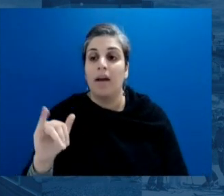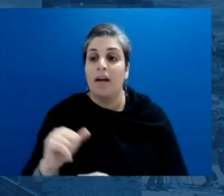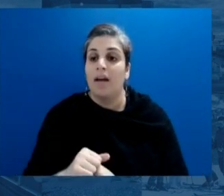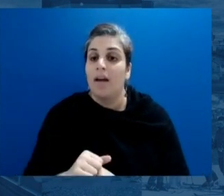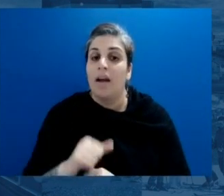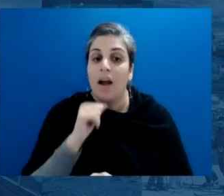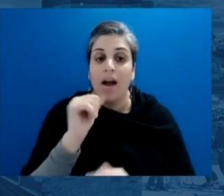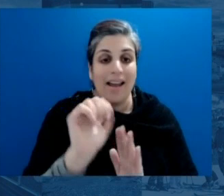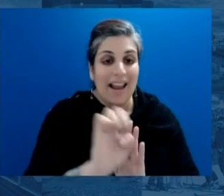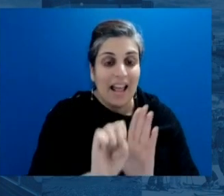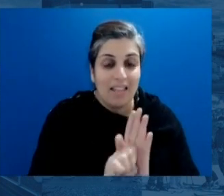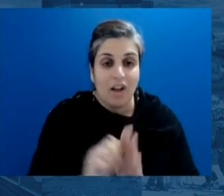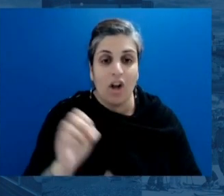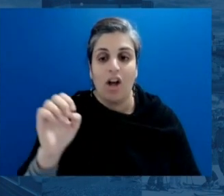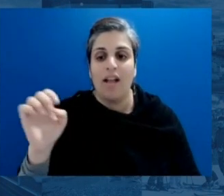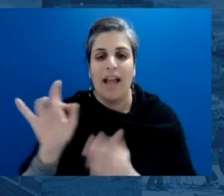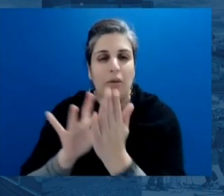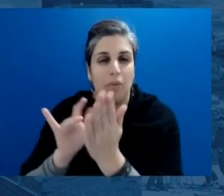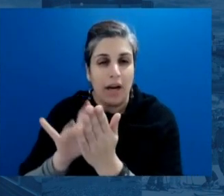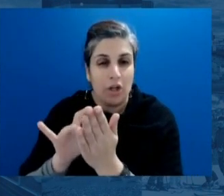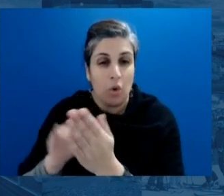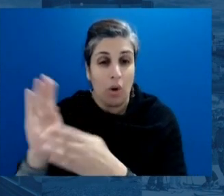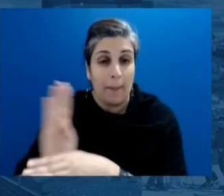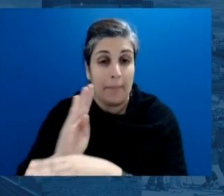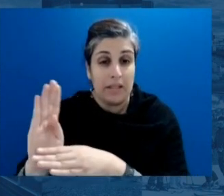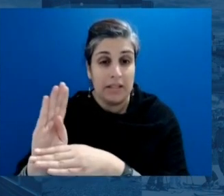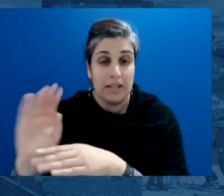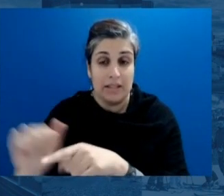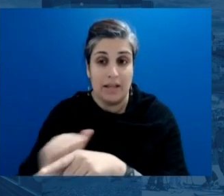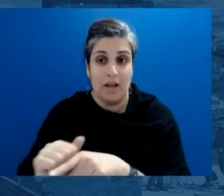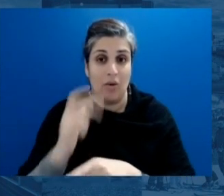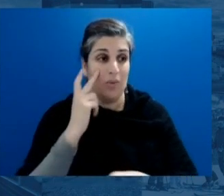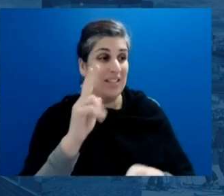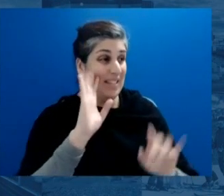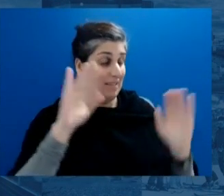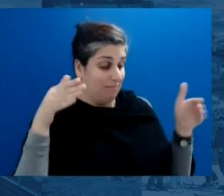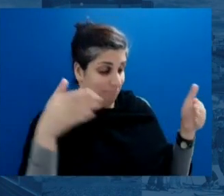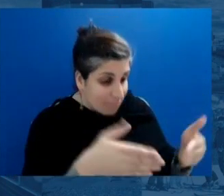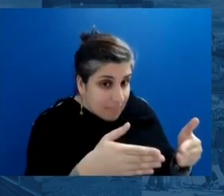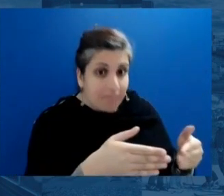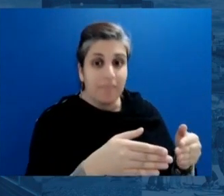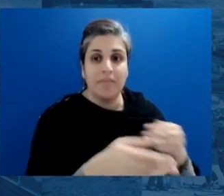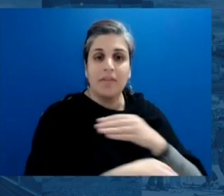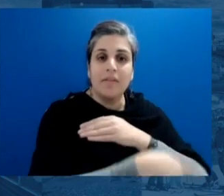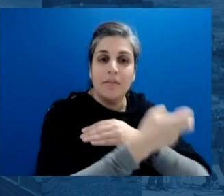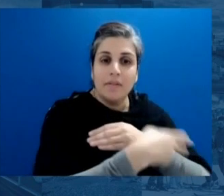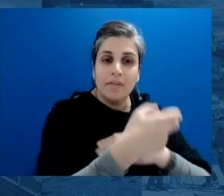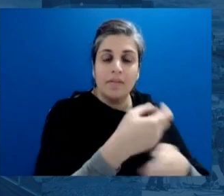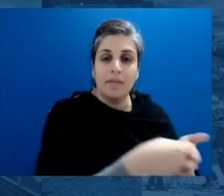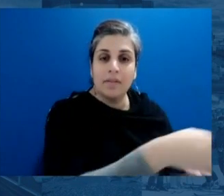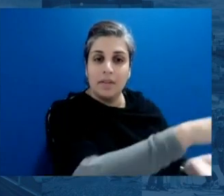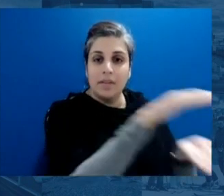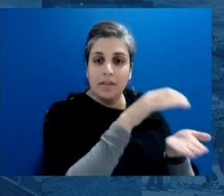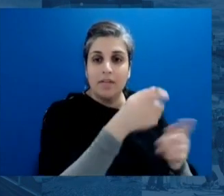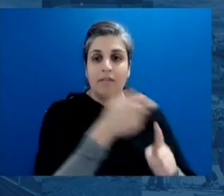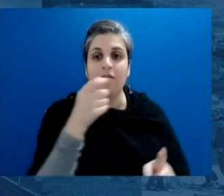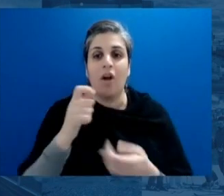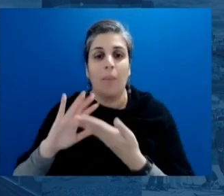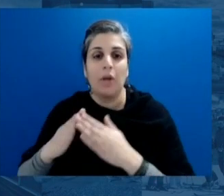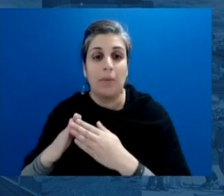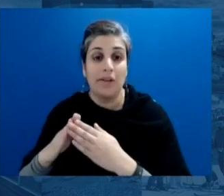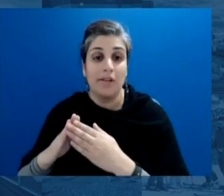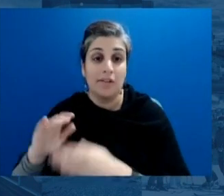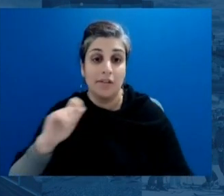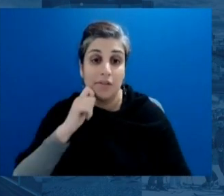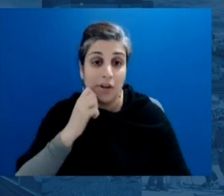businesses. We see how unscrupulous businesses disproportionately target and extract wealth from communities of color,